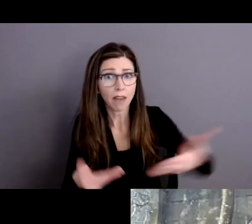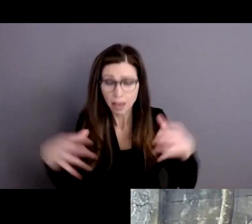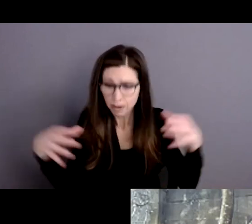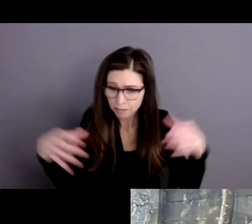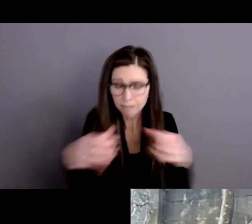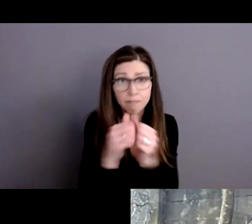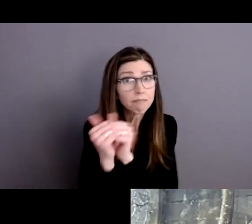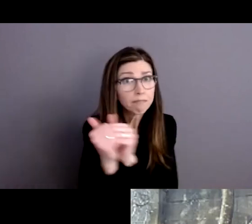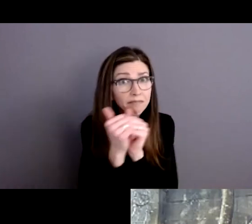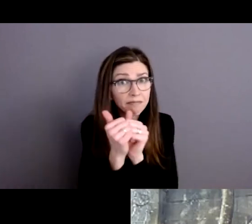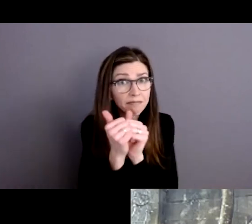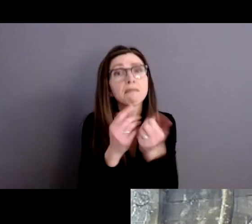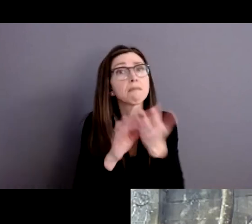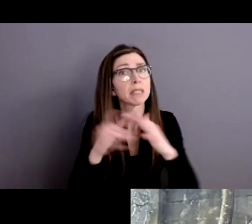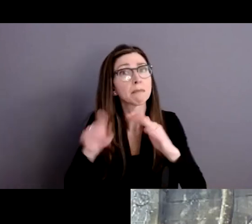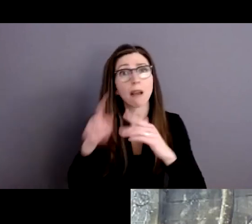you're expected to give a gift